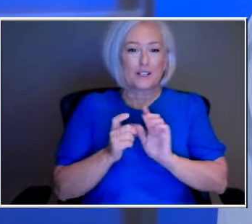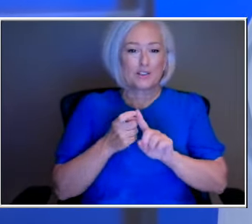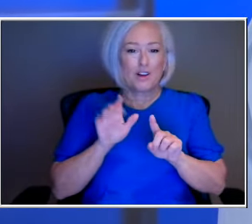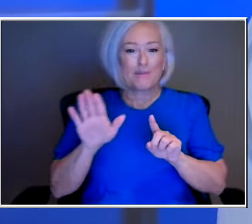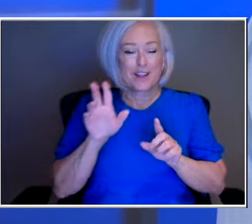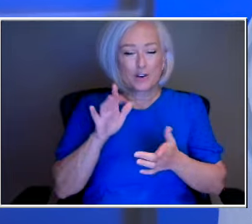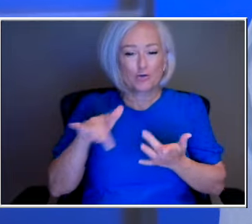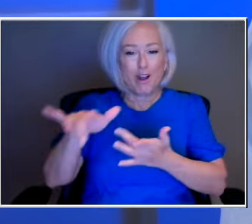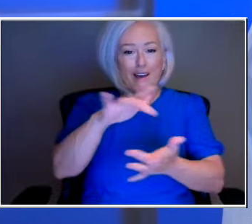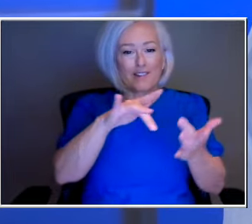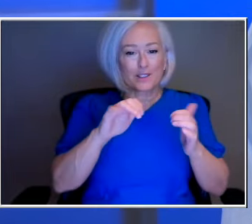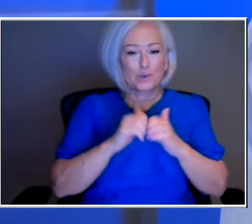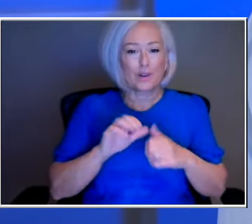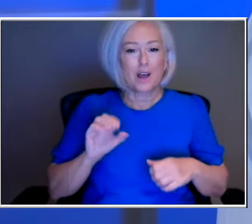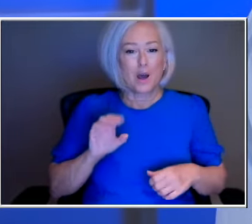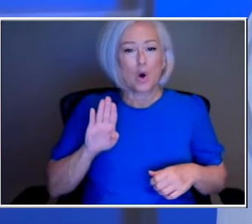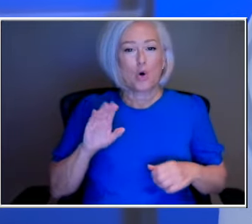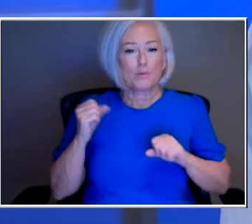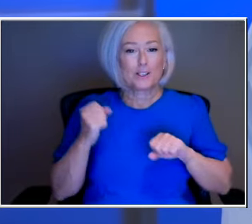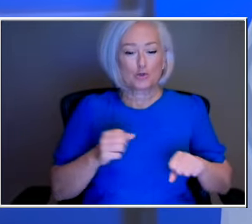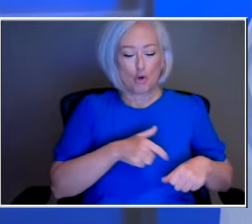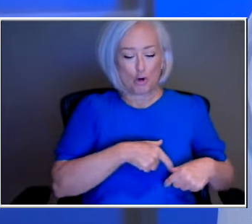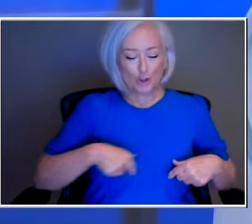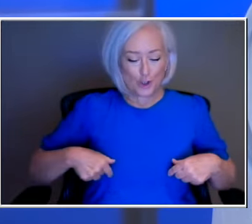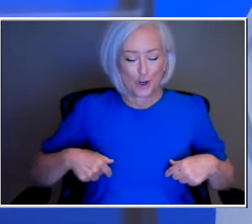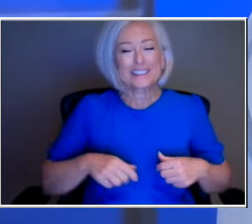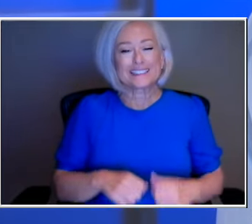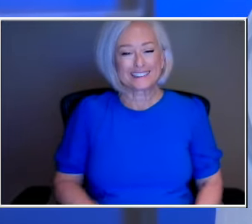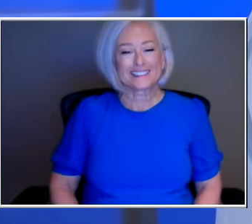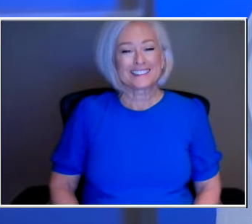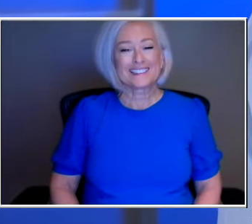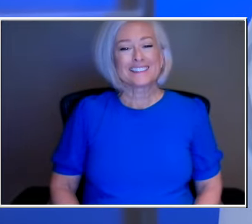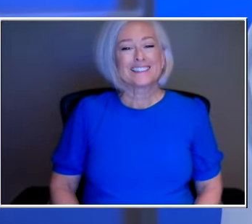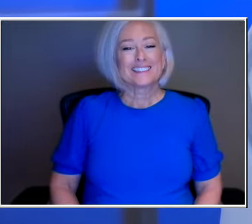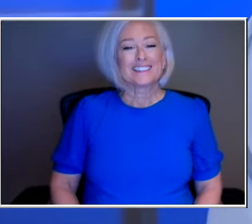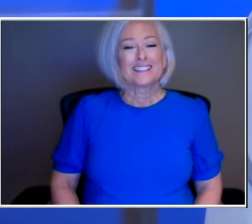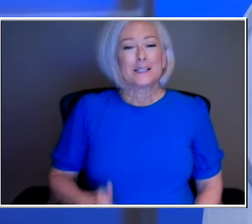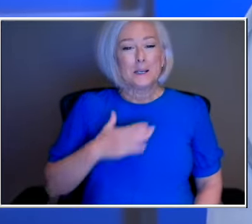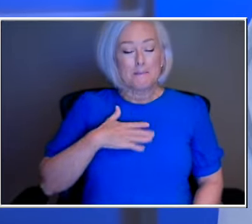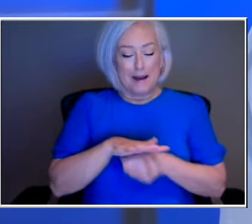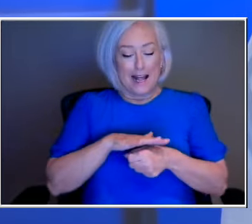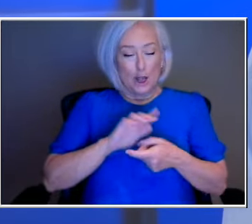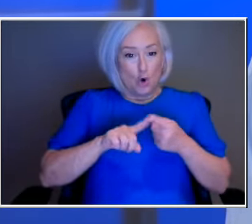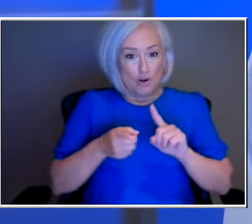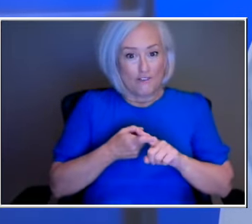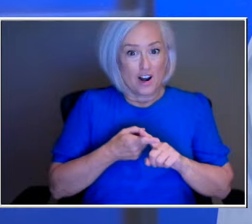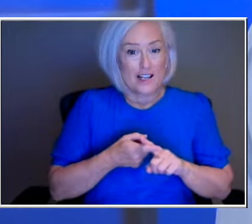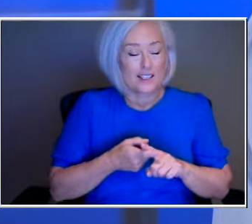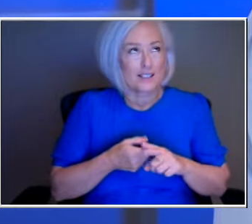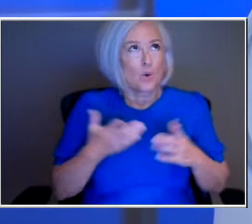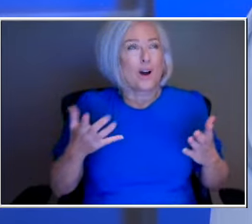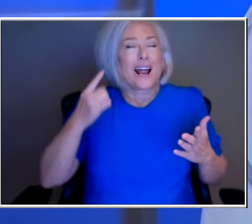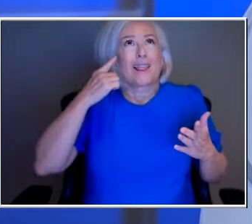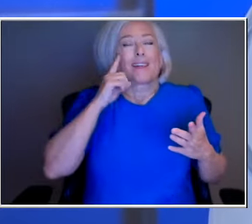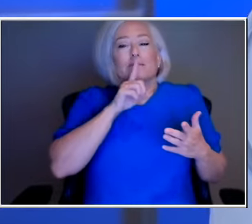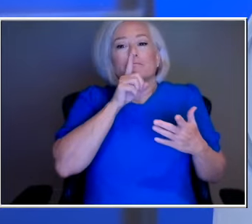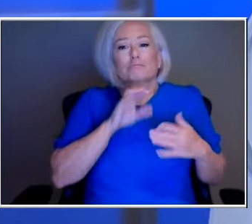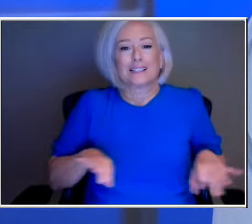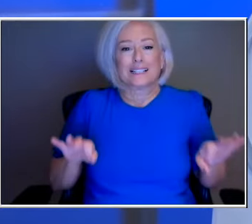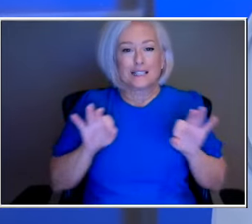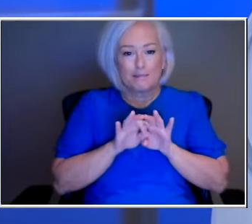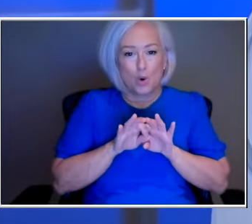OB Strong shirt on. And I just want to add that the local friends, I think what I find really important was that our